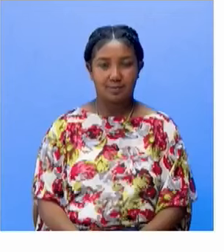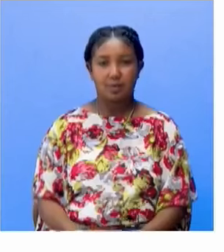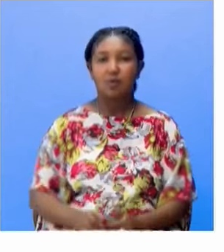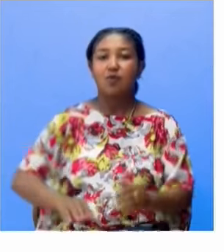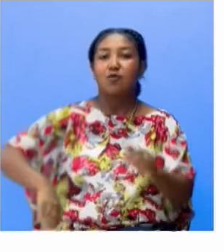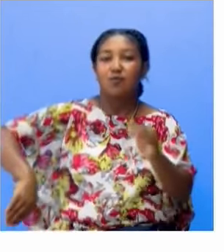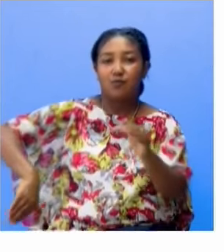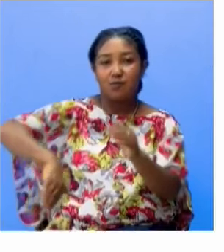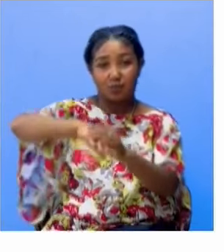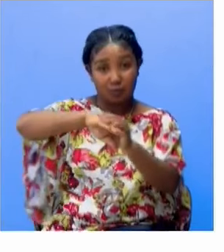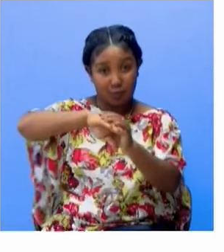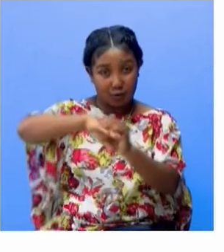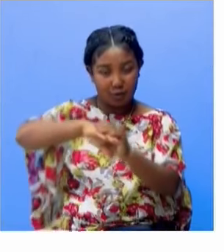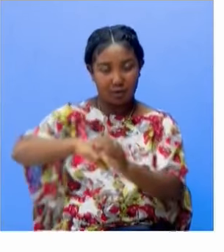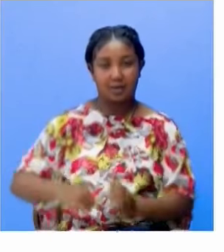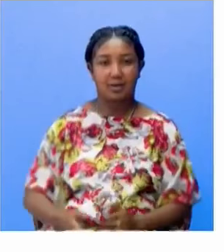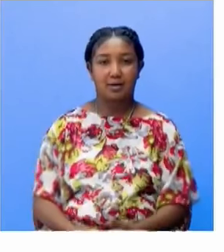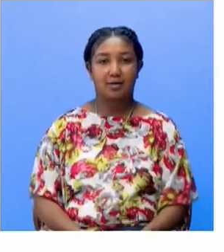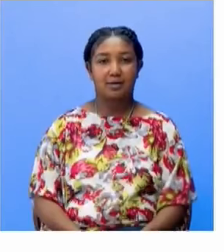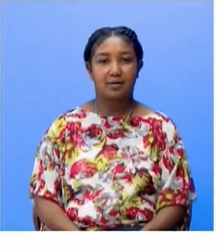Football